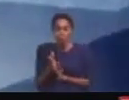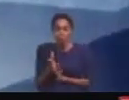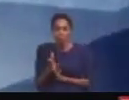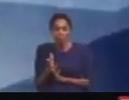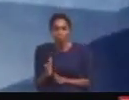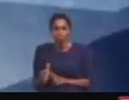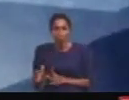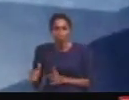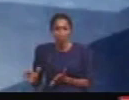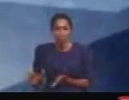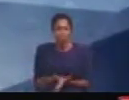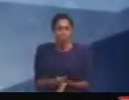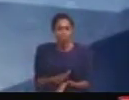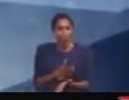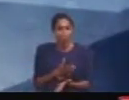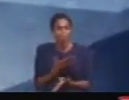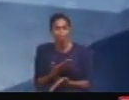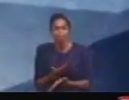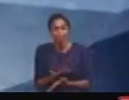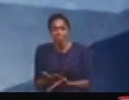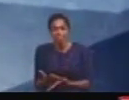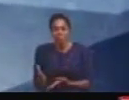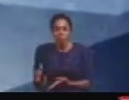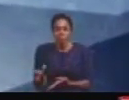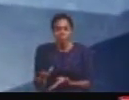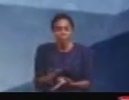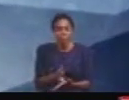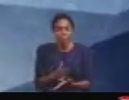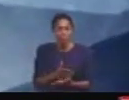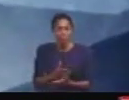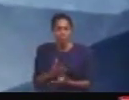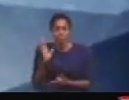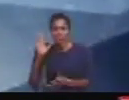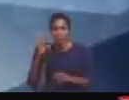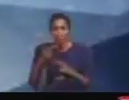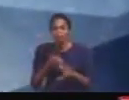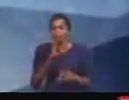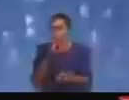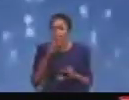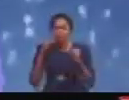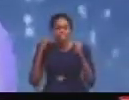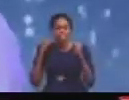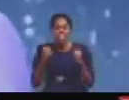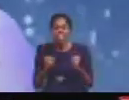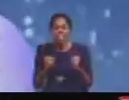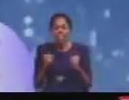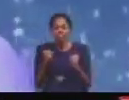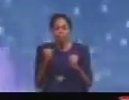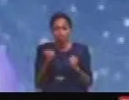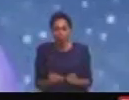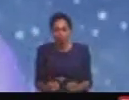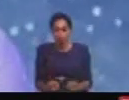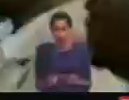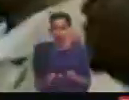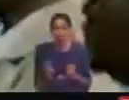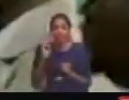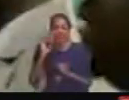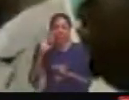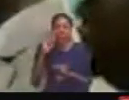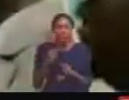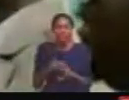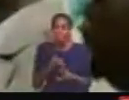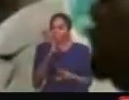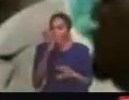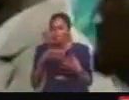Jesus. Your name is power. Your name is power.